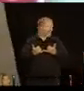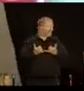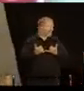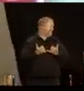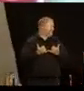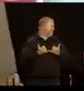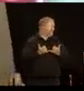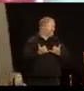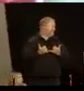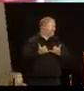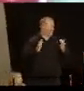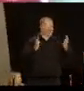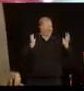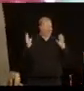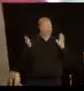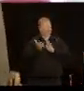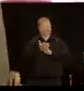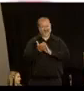This